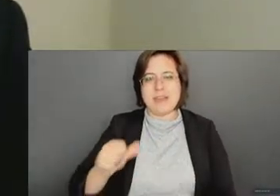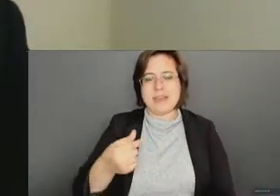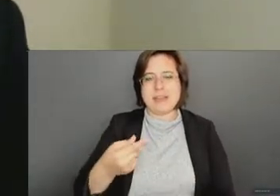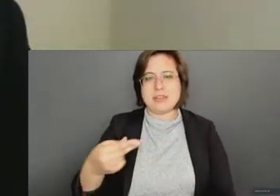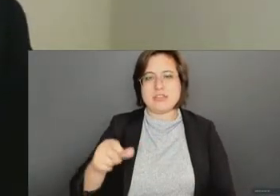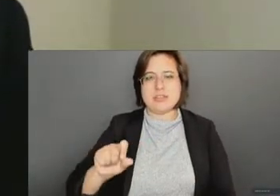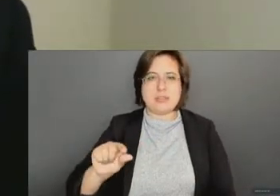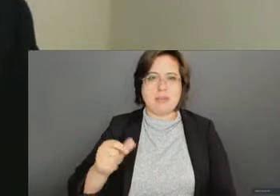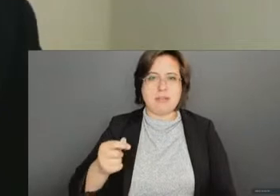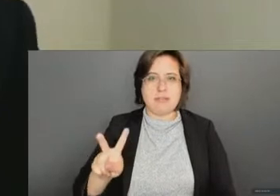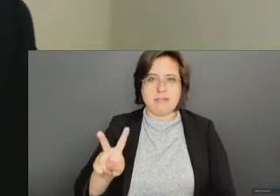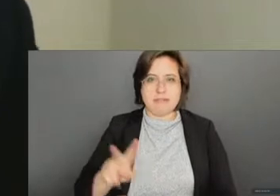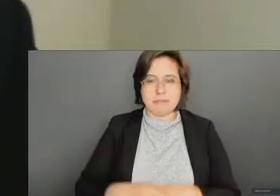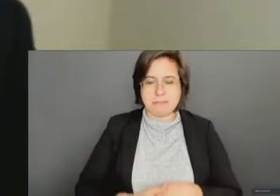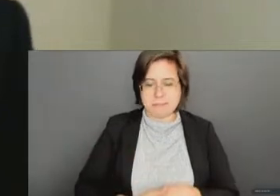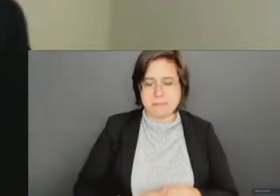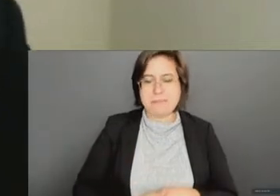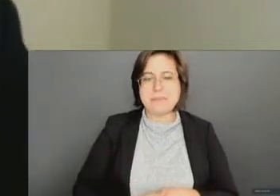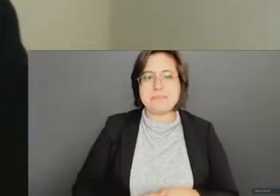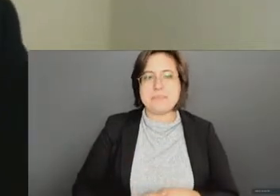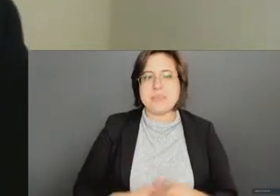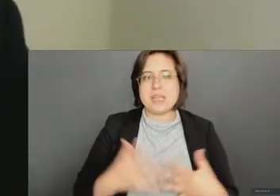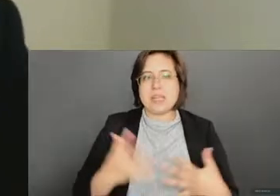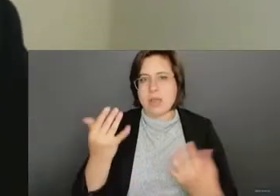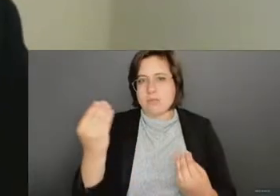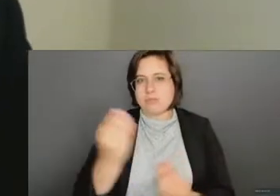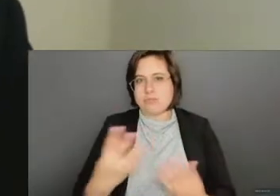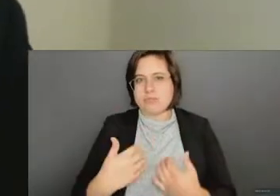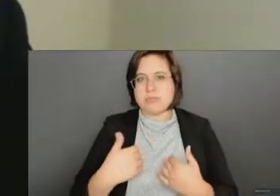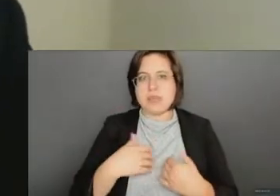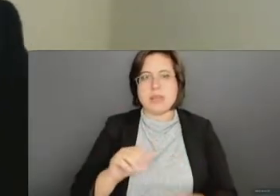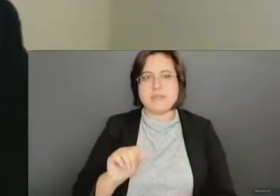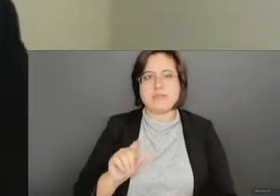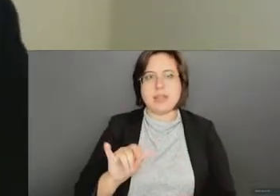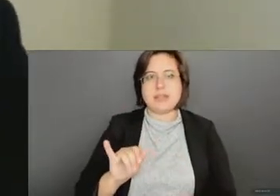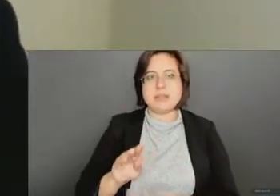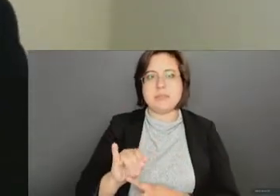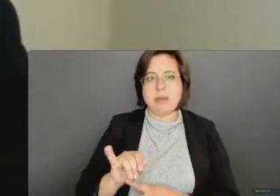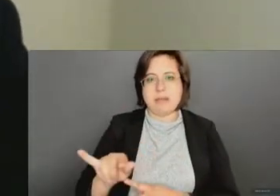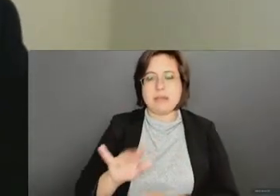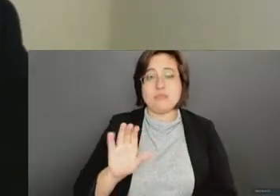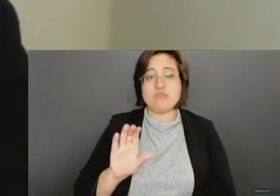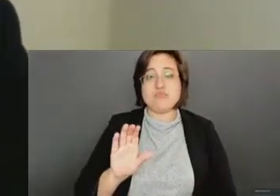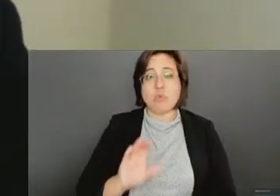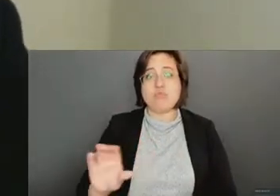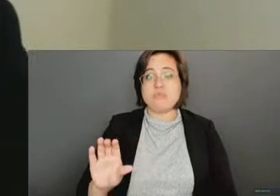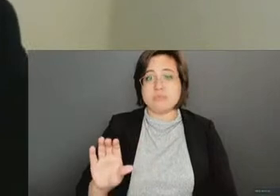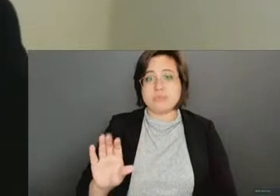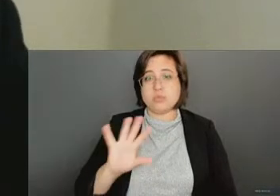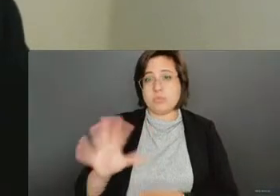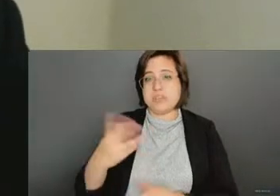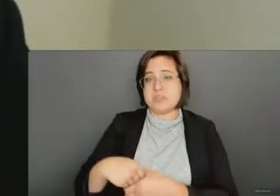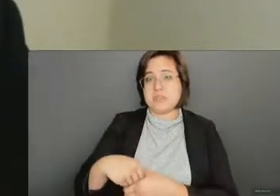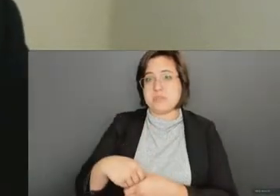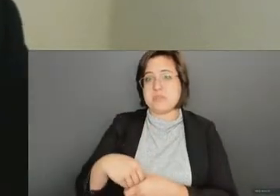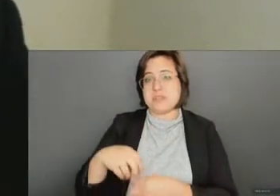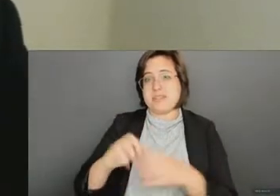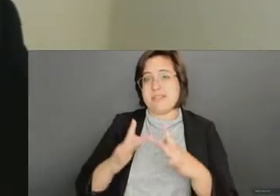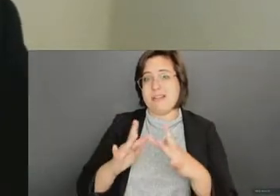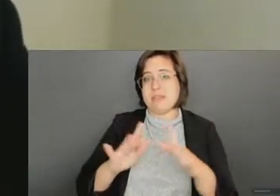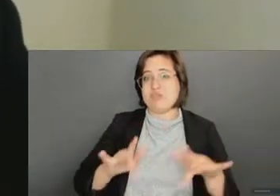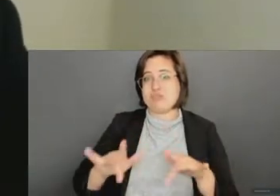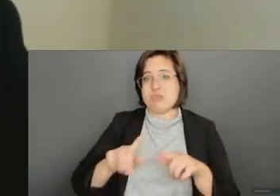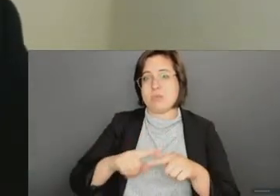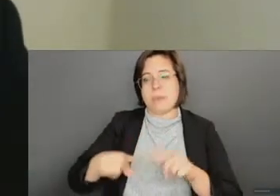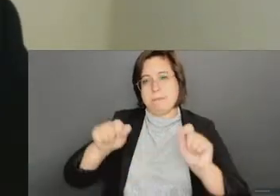hhs.gov. Now, I do have an alibi. That is, closed captioning will be included in the video recording when it is